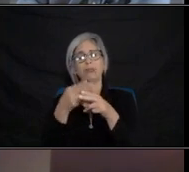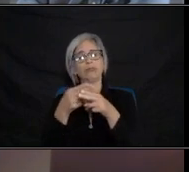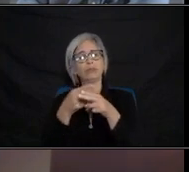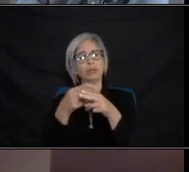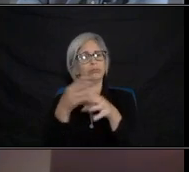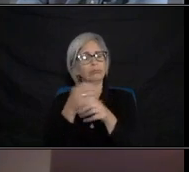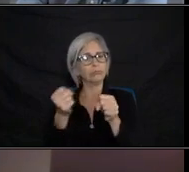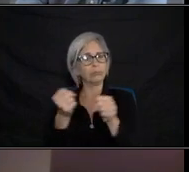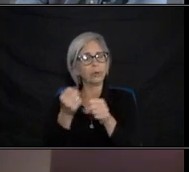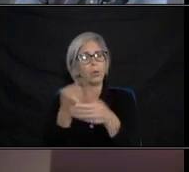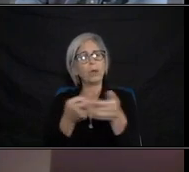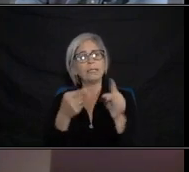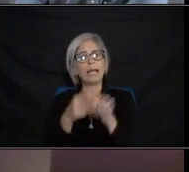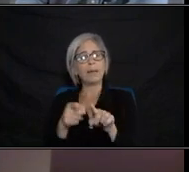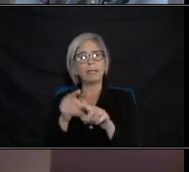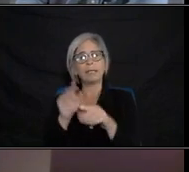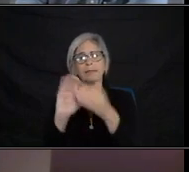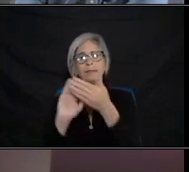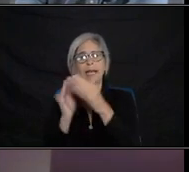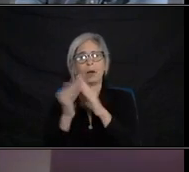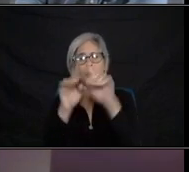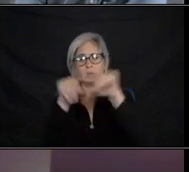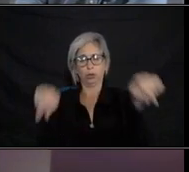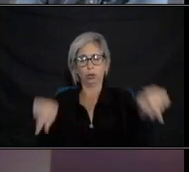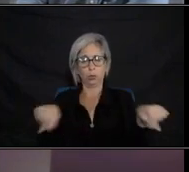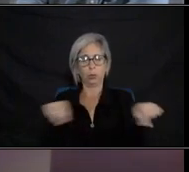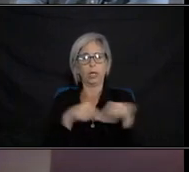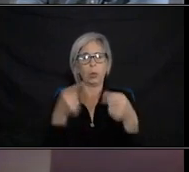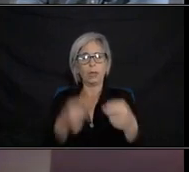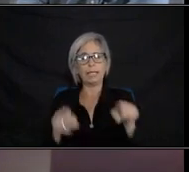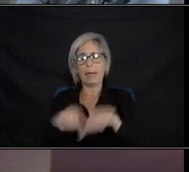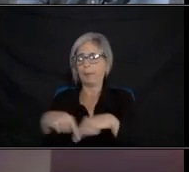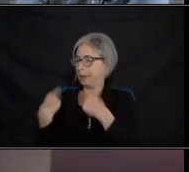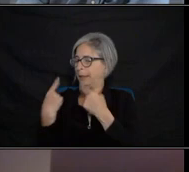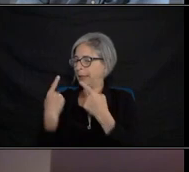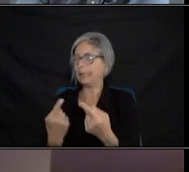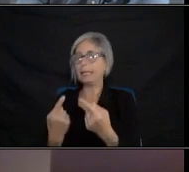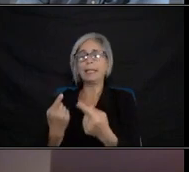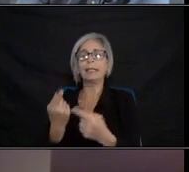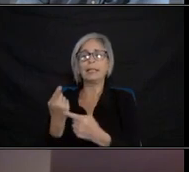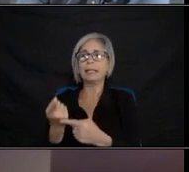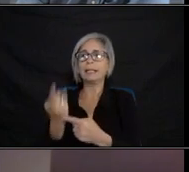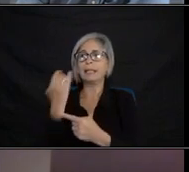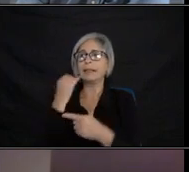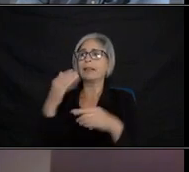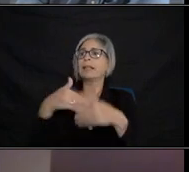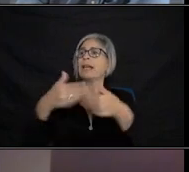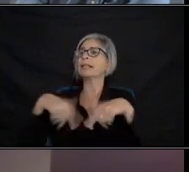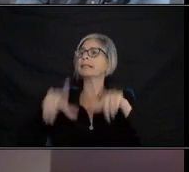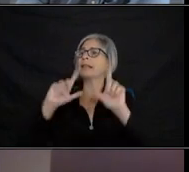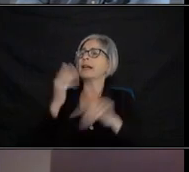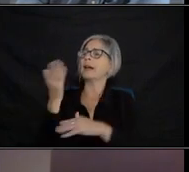update on the status of Town Square. So if I could, John, if you'll go to the next slide.